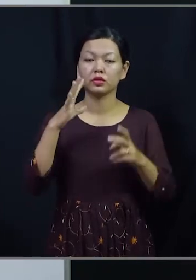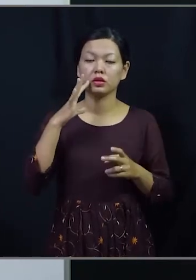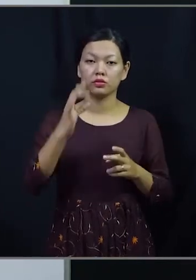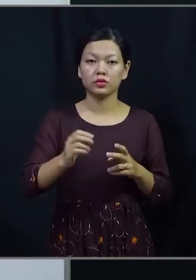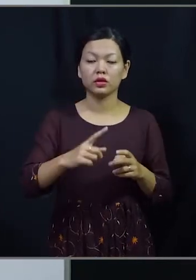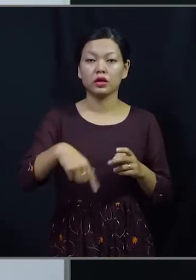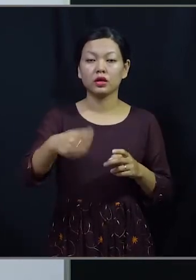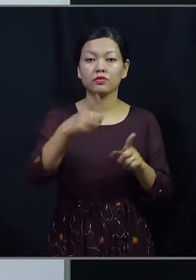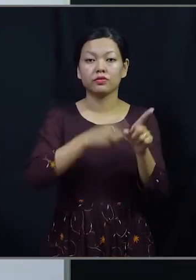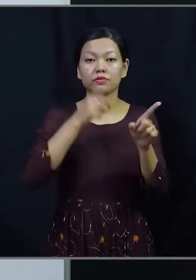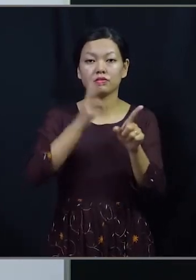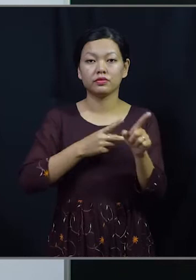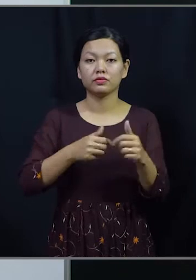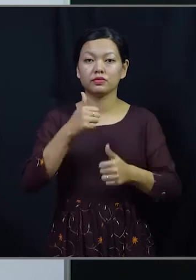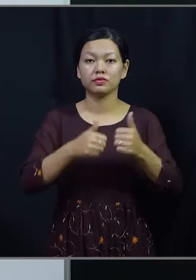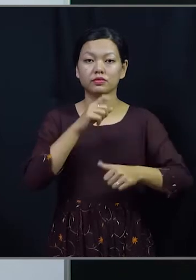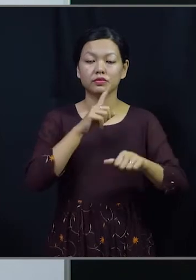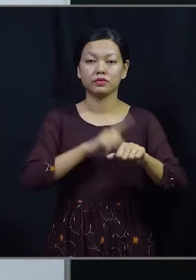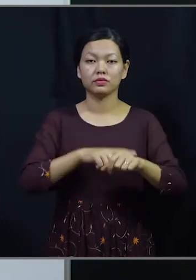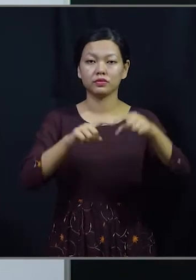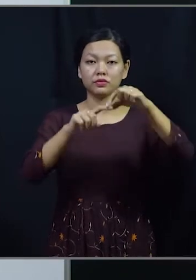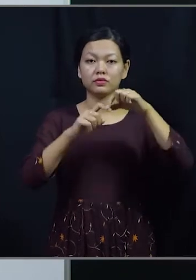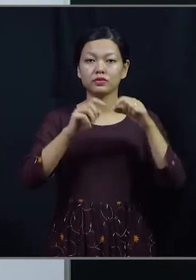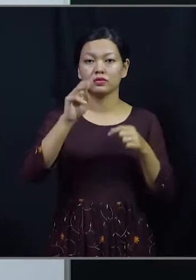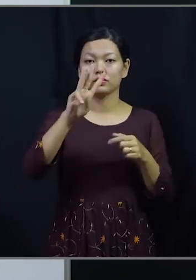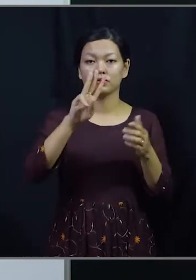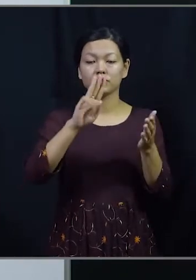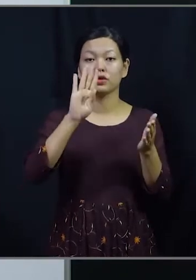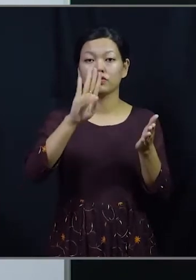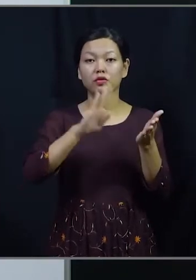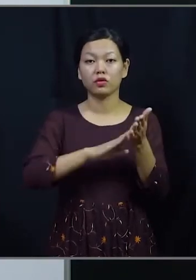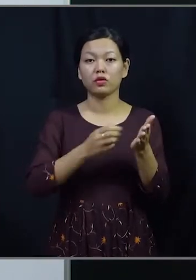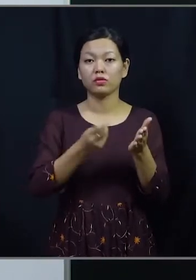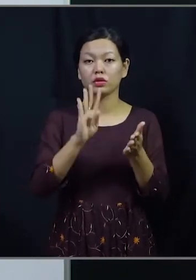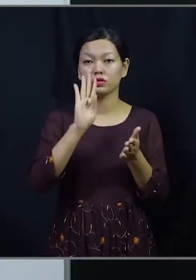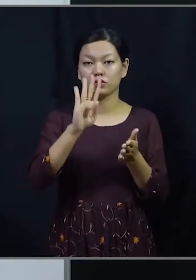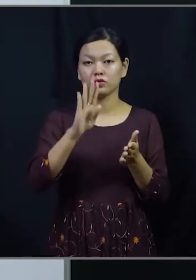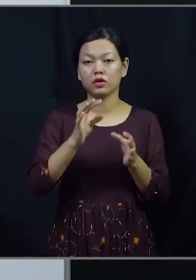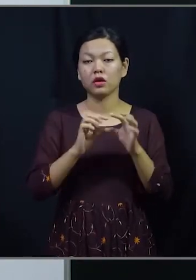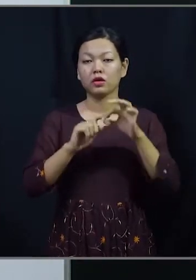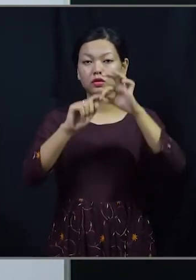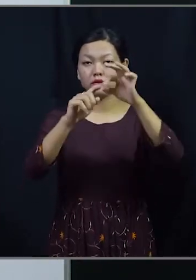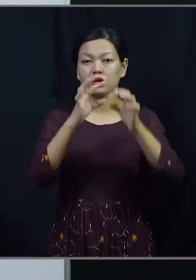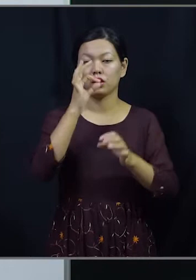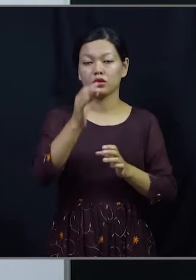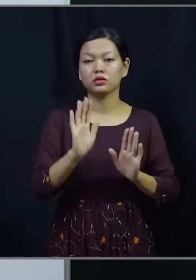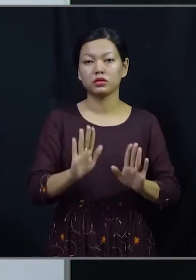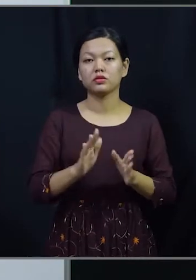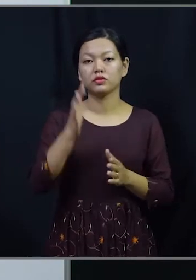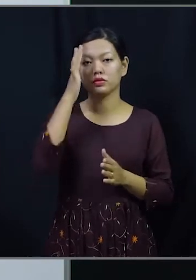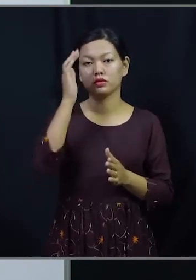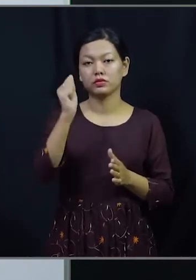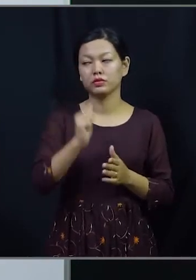functions, f and g, f is a function from a to b. See, f is a function from a to b and g is a function from b to